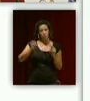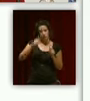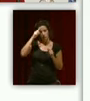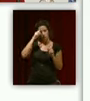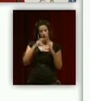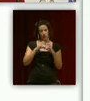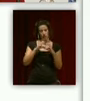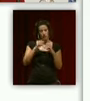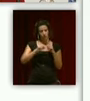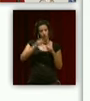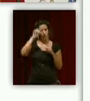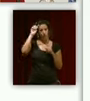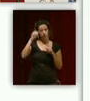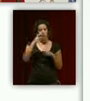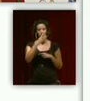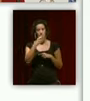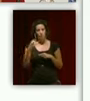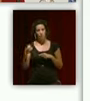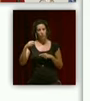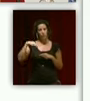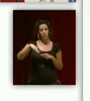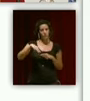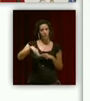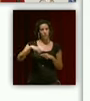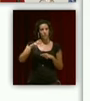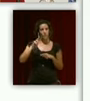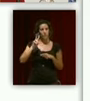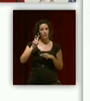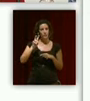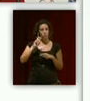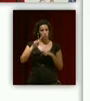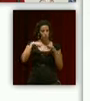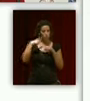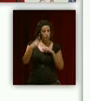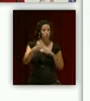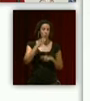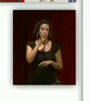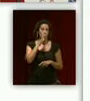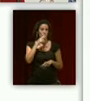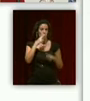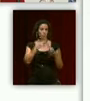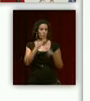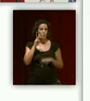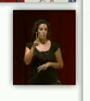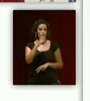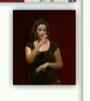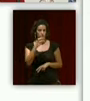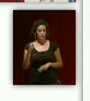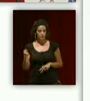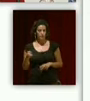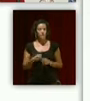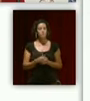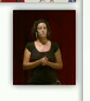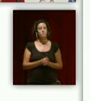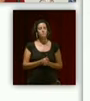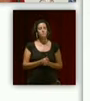or frequent stimuli, we can see a peak in brain stimulation, which happens about